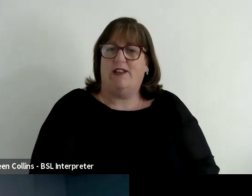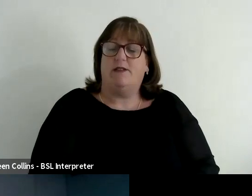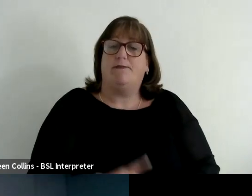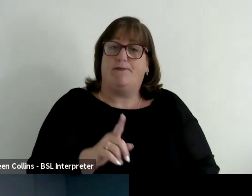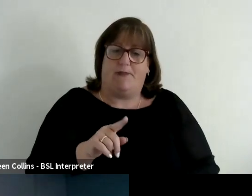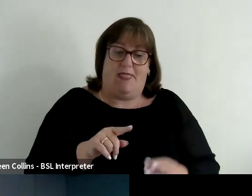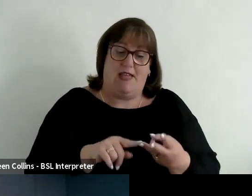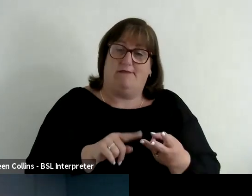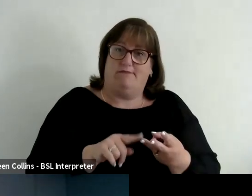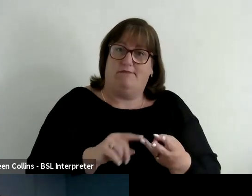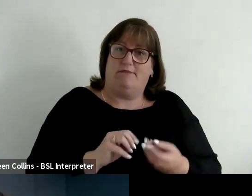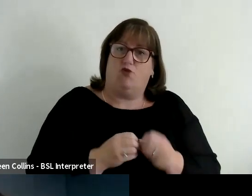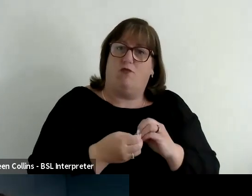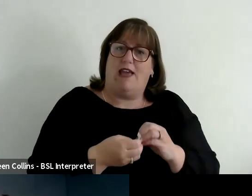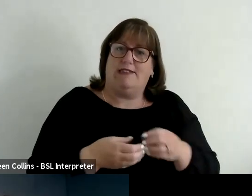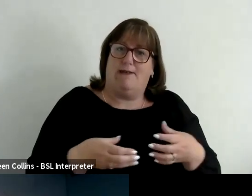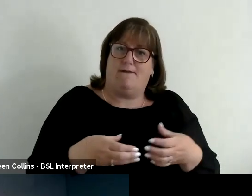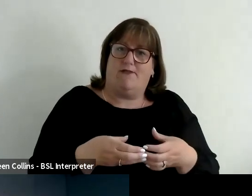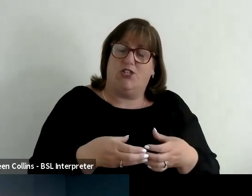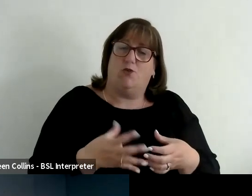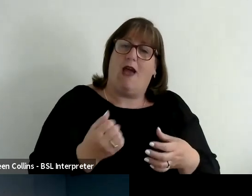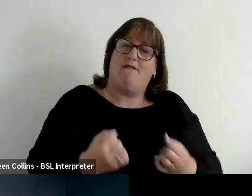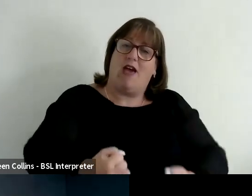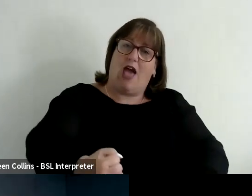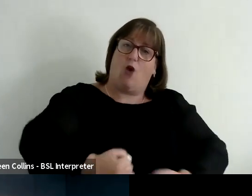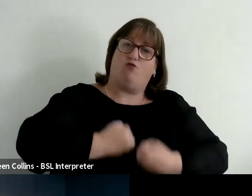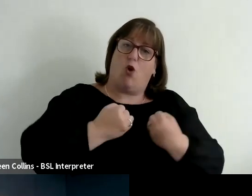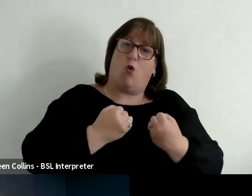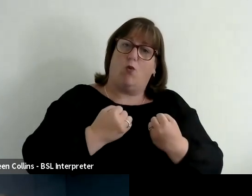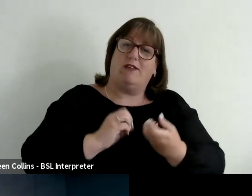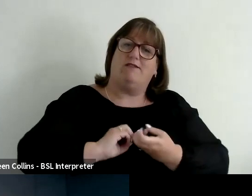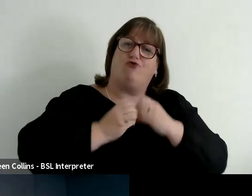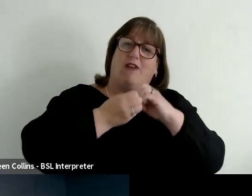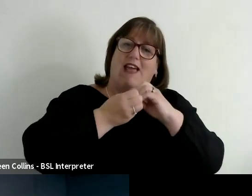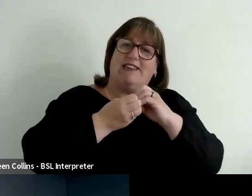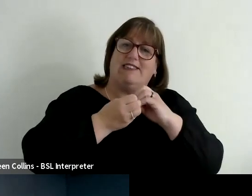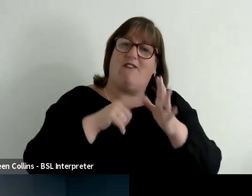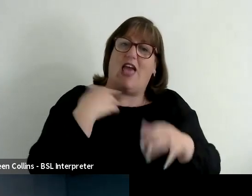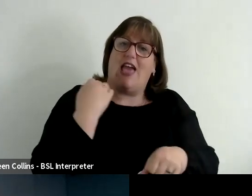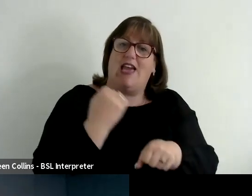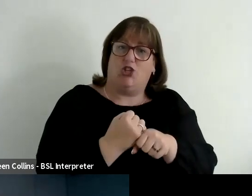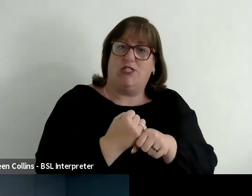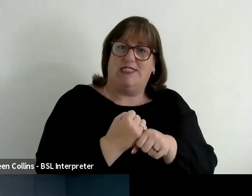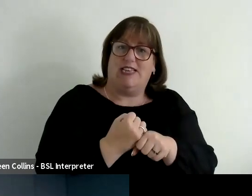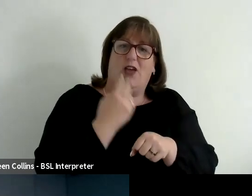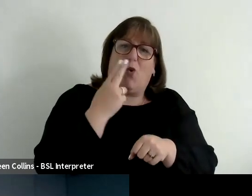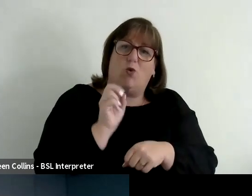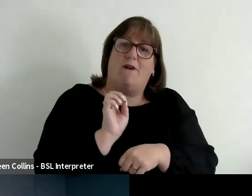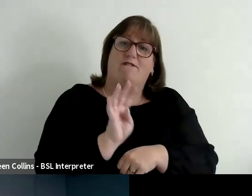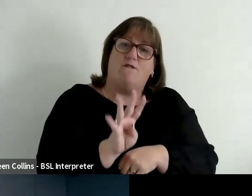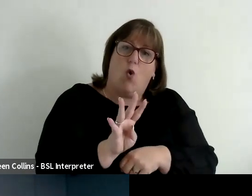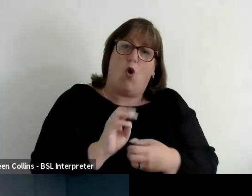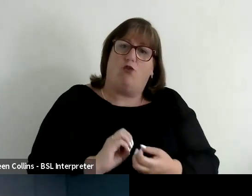we have our own in-house creative agency called 4 Creative, and our newest department called